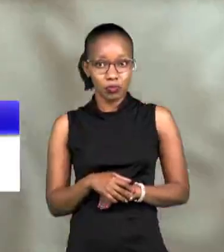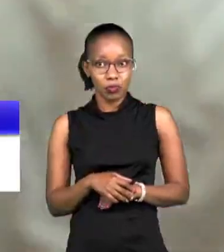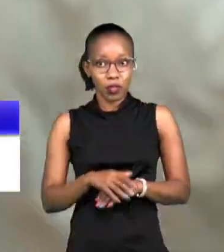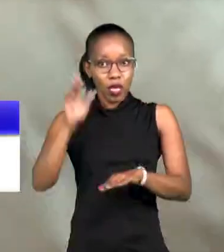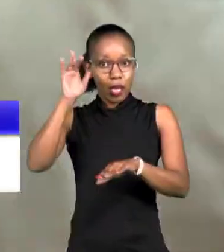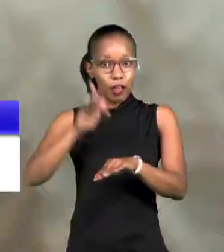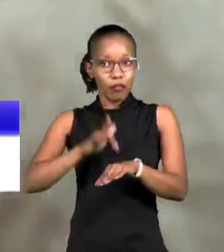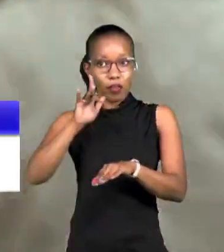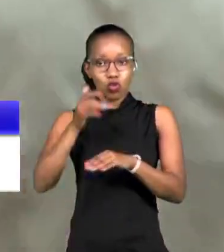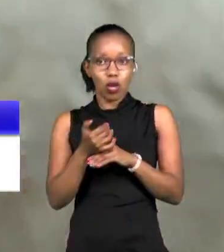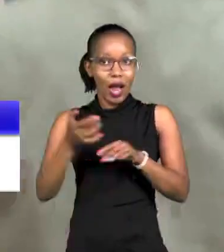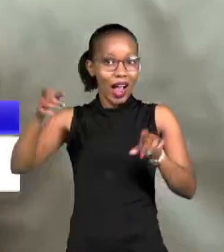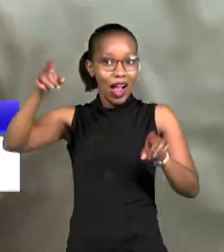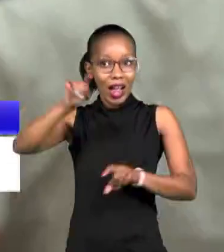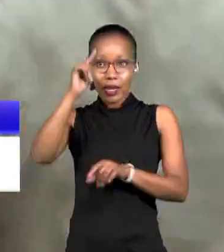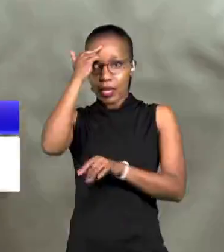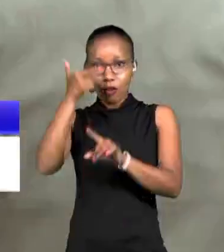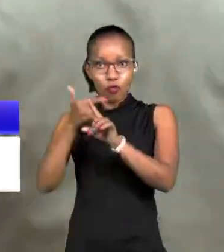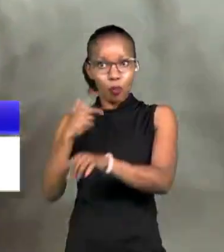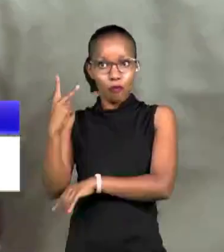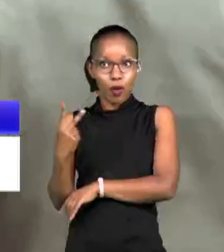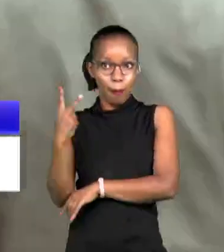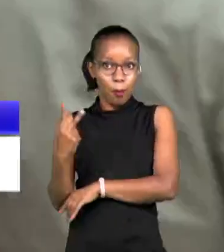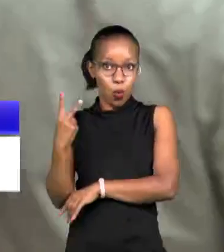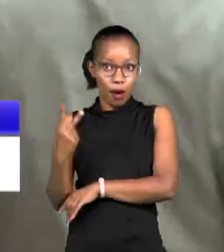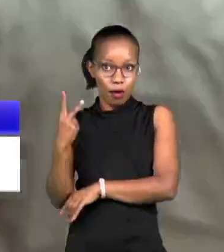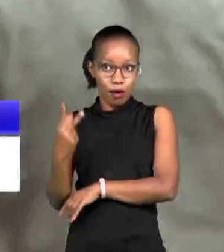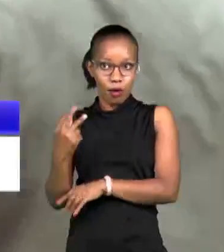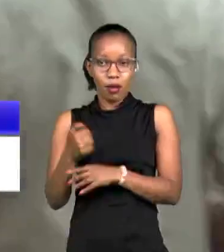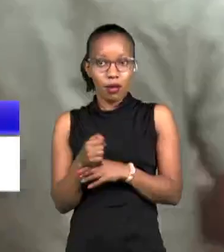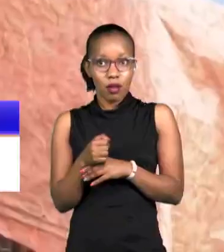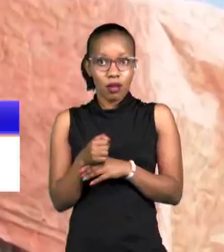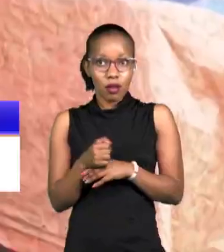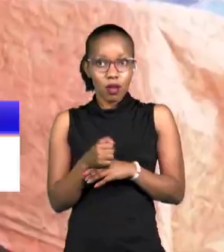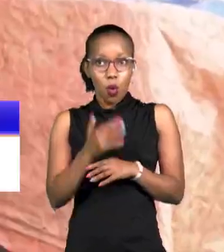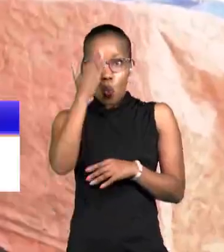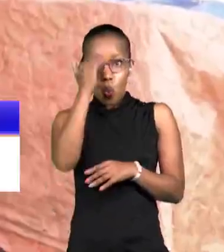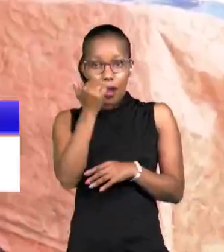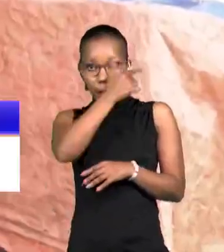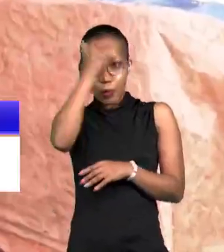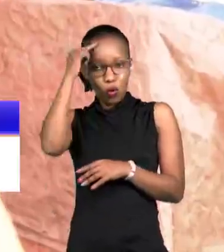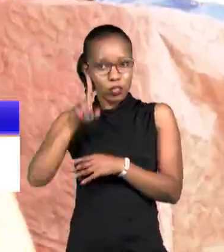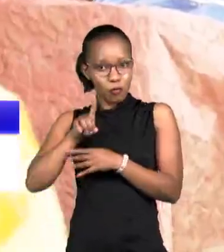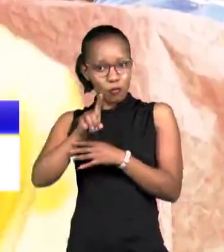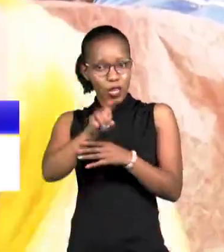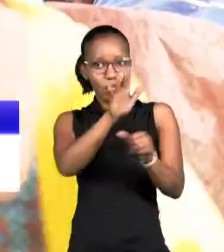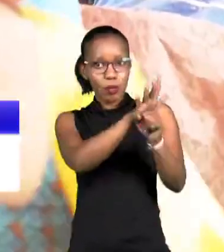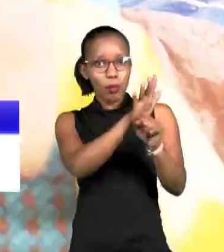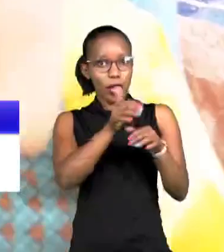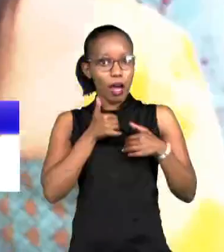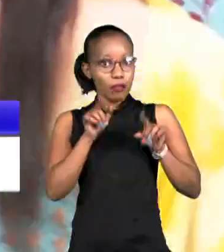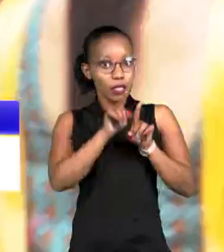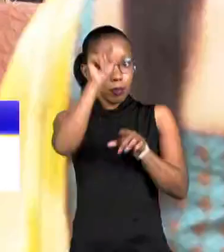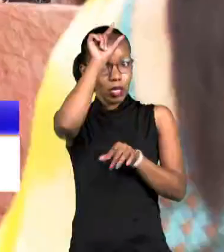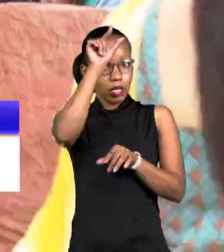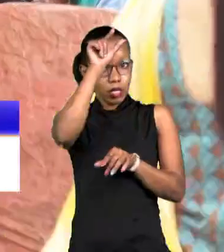Infections have swelled in India since February in a disastrous turn blamed on more contagious variants, as well as government decisions